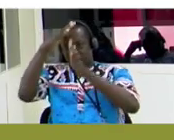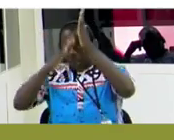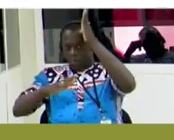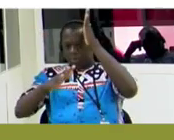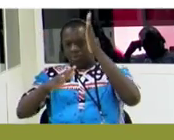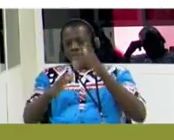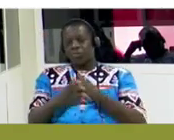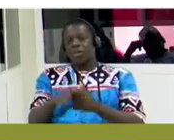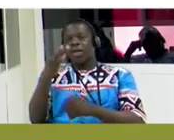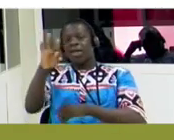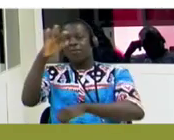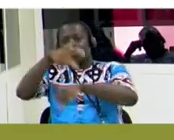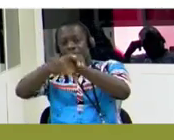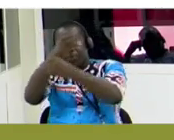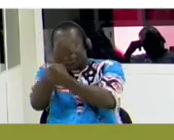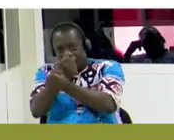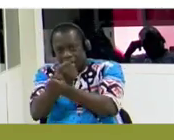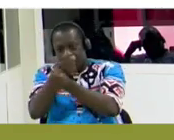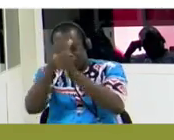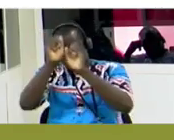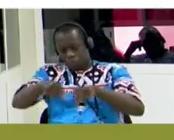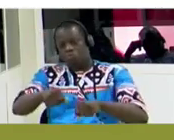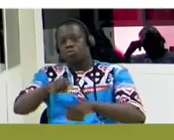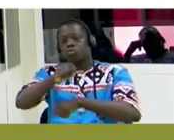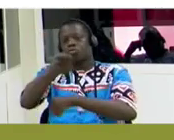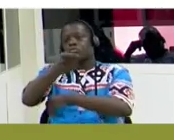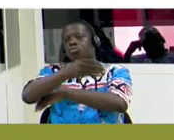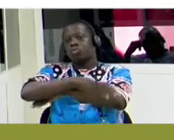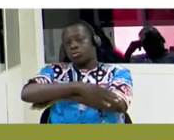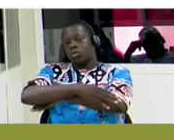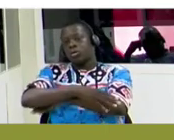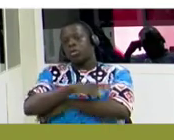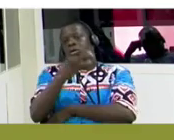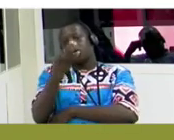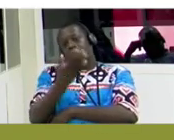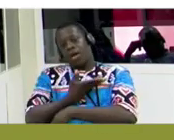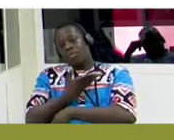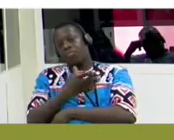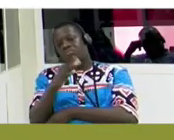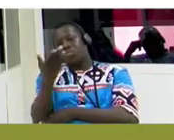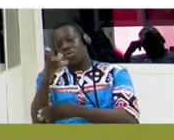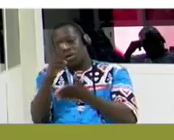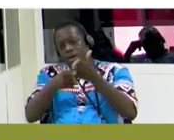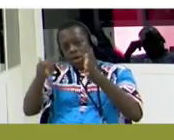caught, you'll be detained. So you have to, either what, you